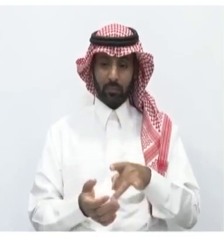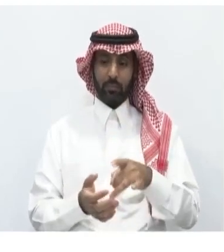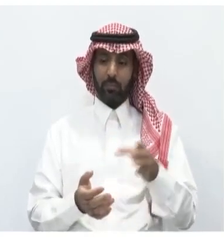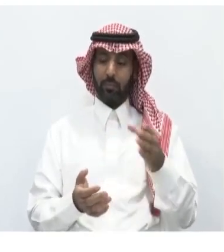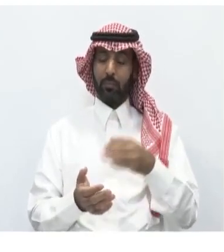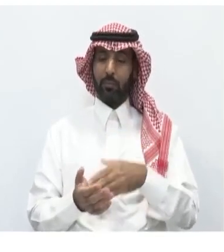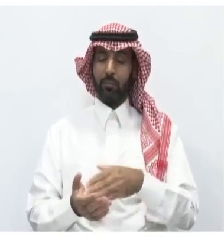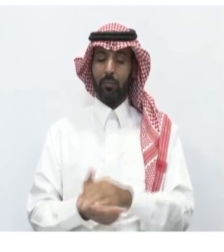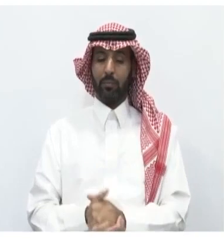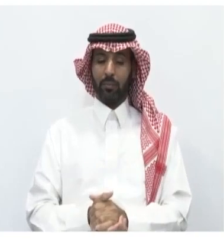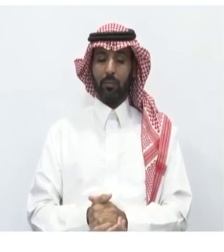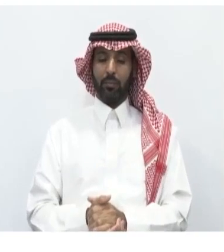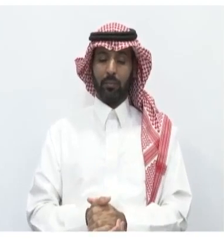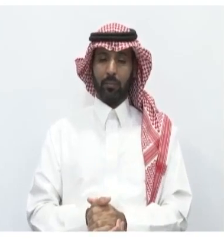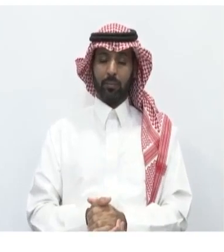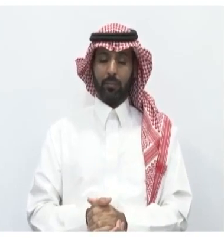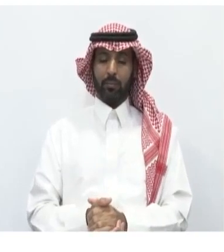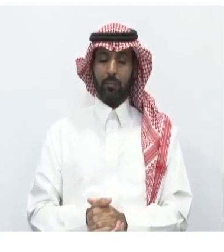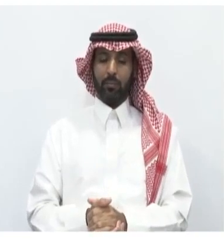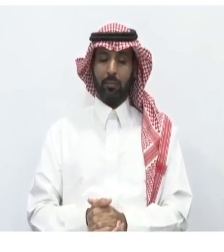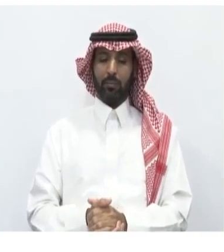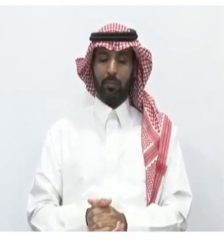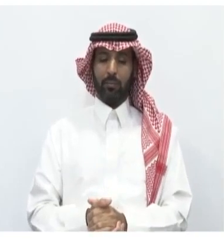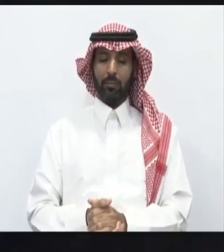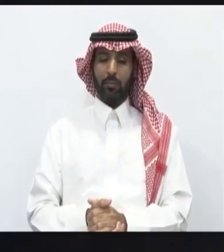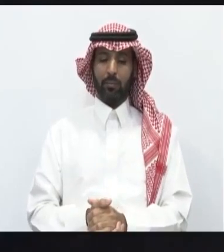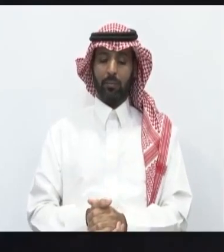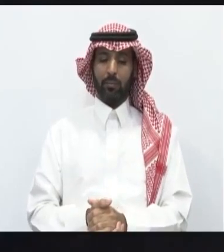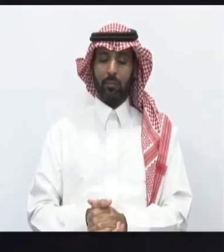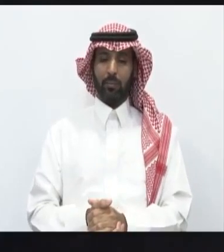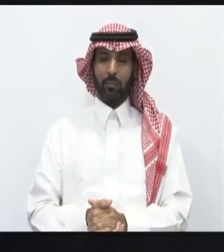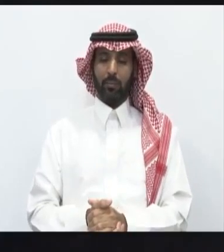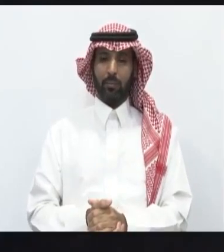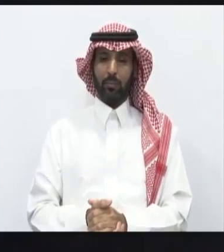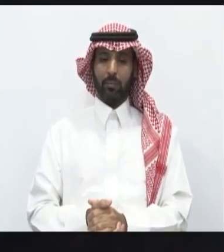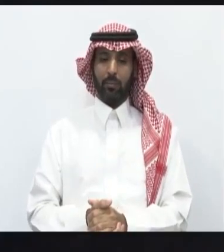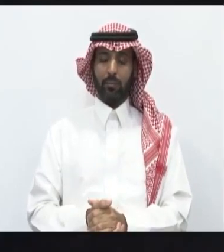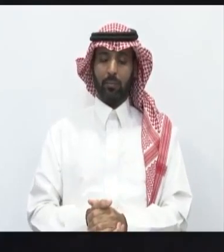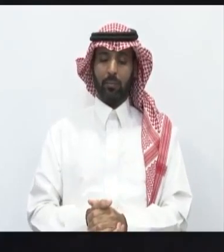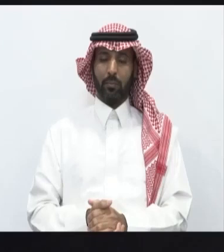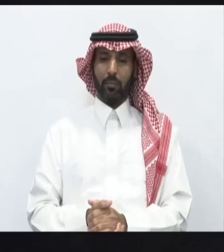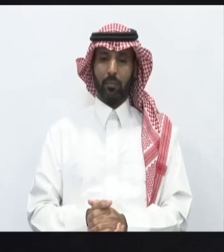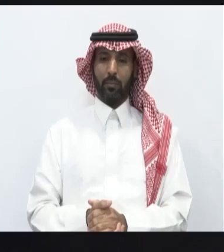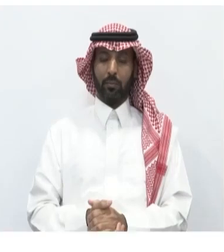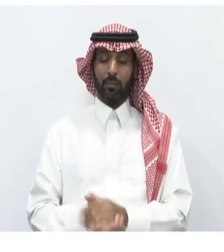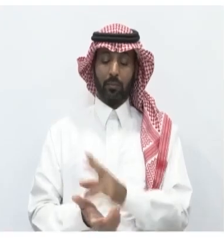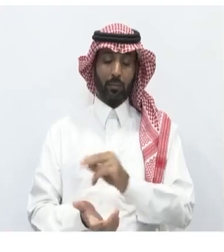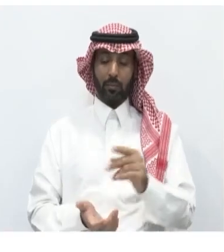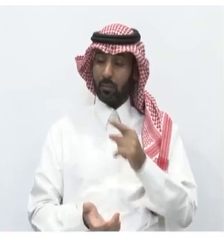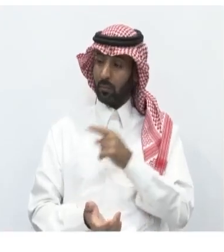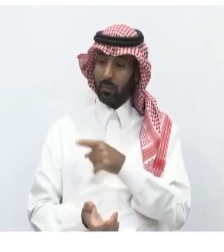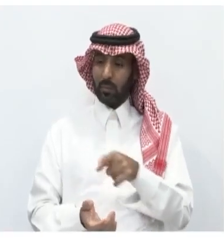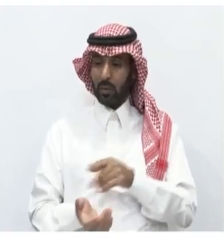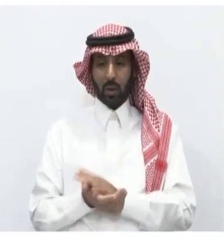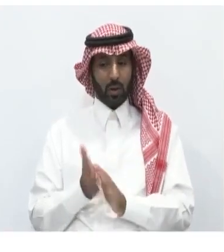there, full stop. So this is the last one. This is actually a little bit easy one. Yes, they've